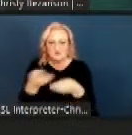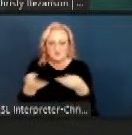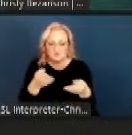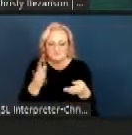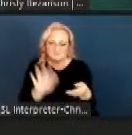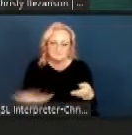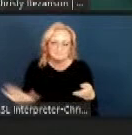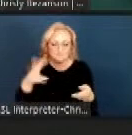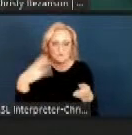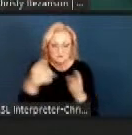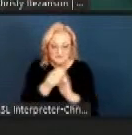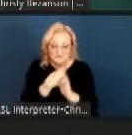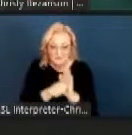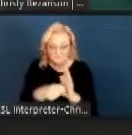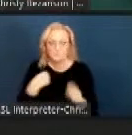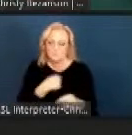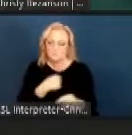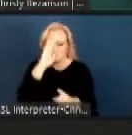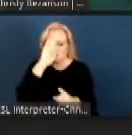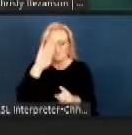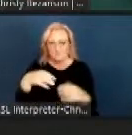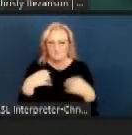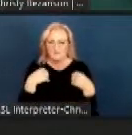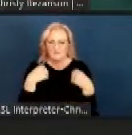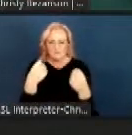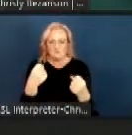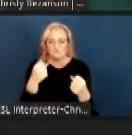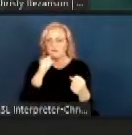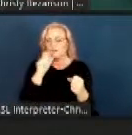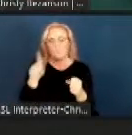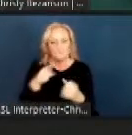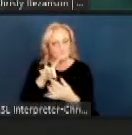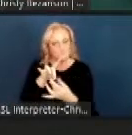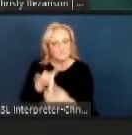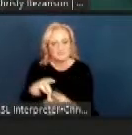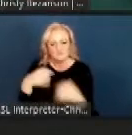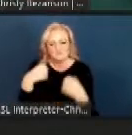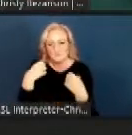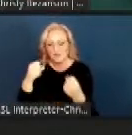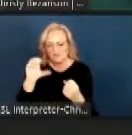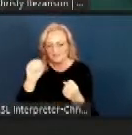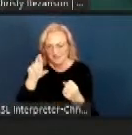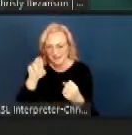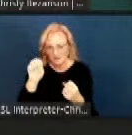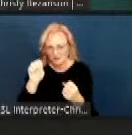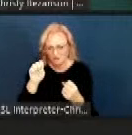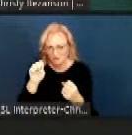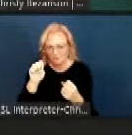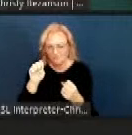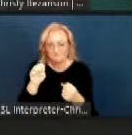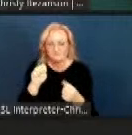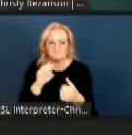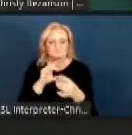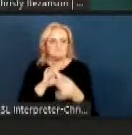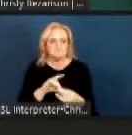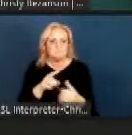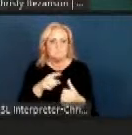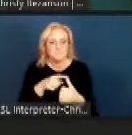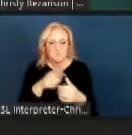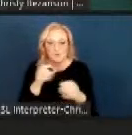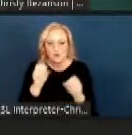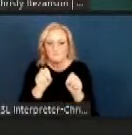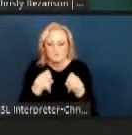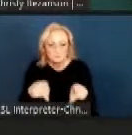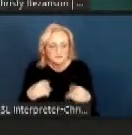and we know that health is so much more than healthcare. It's about the opportunities we have. It's about where we